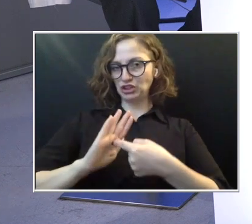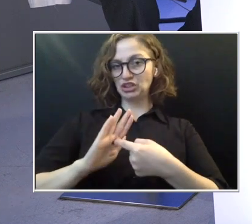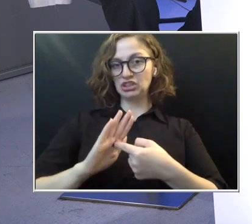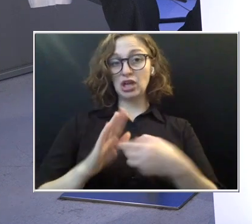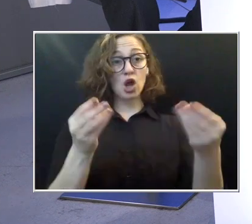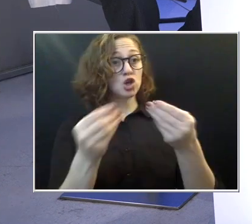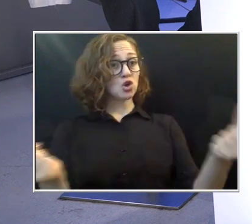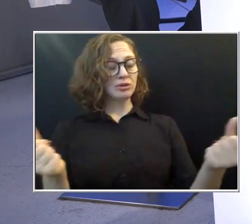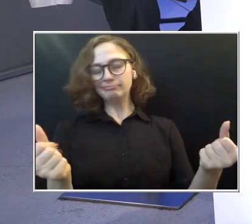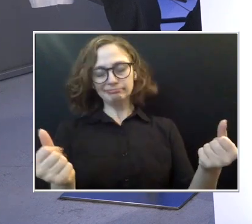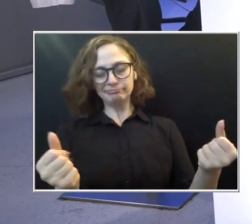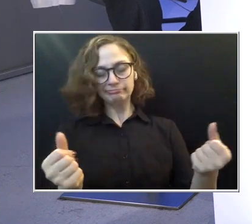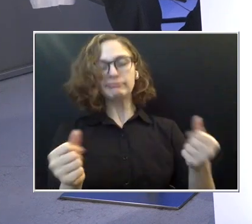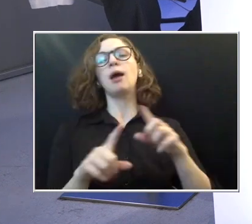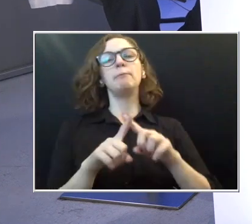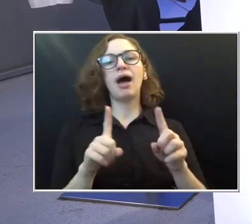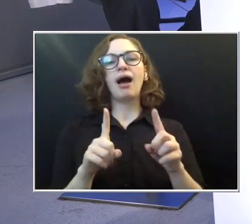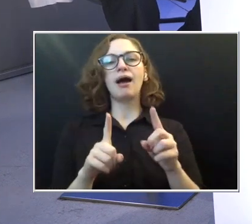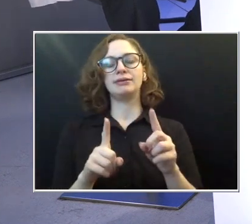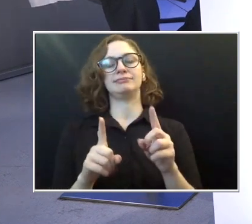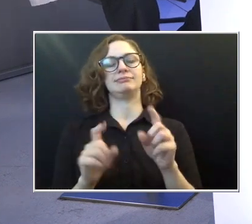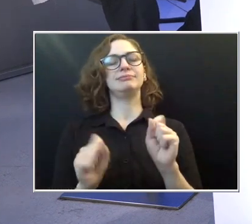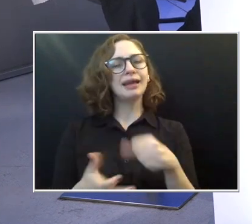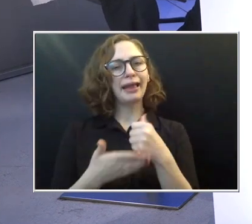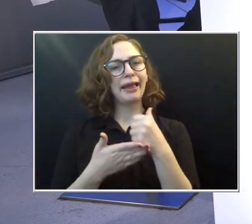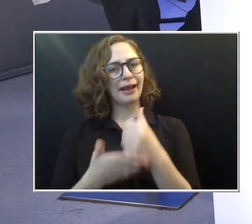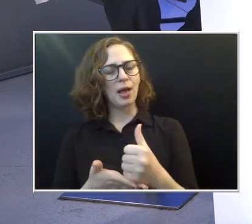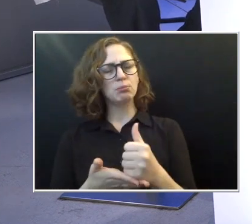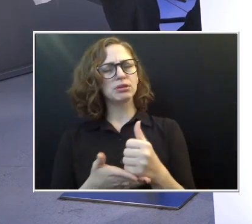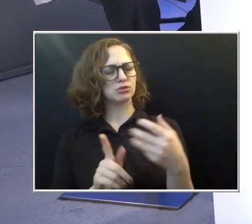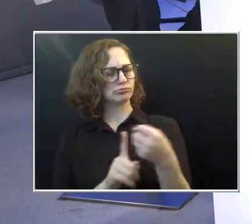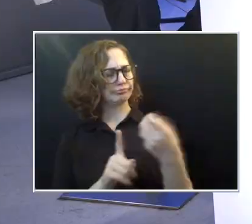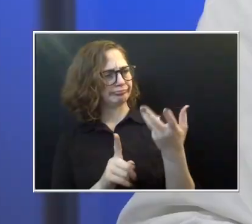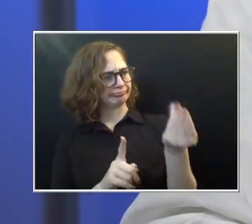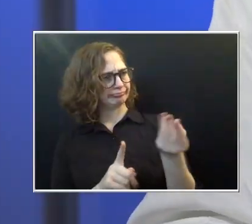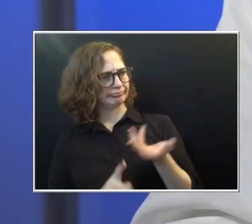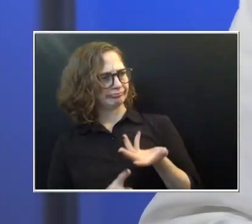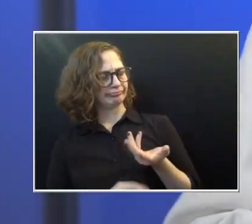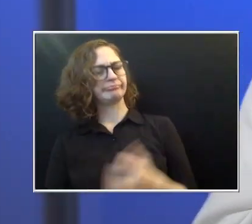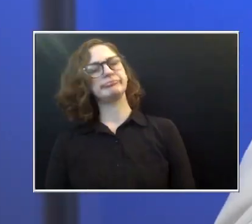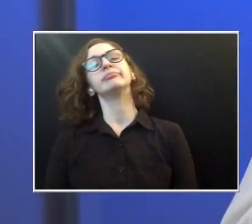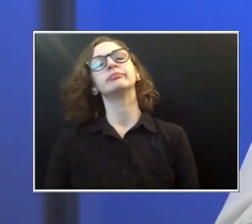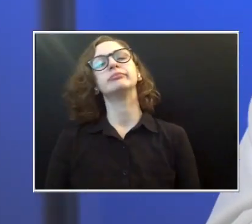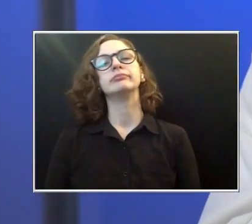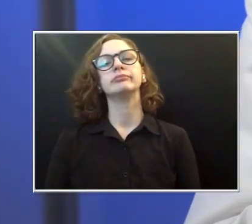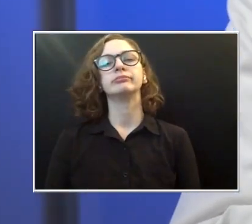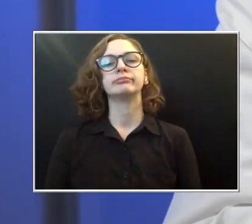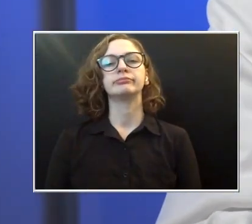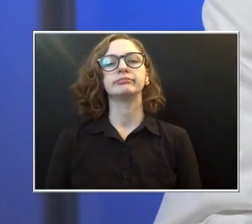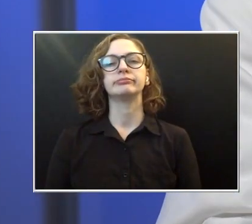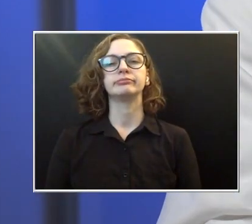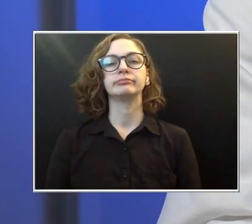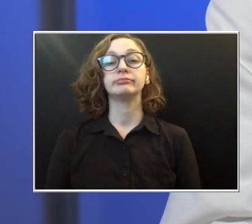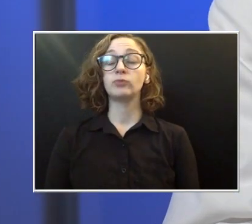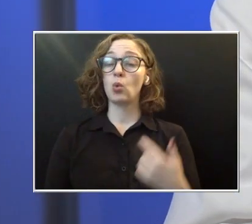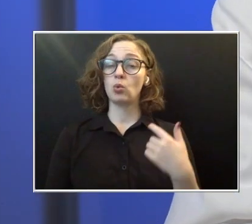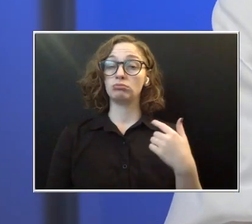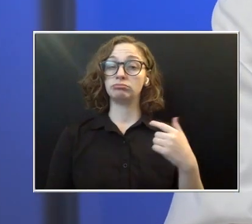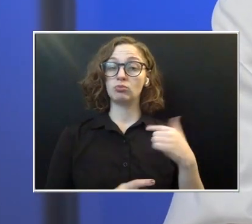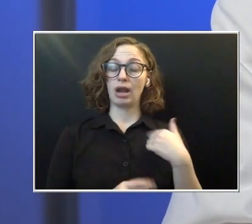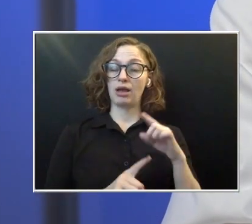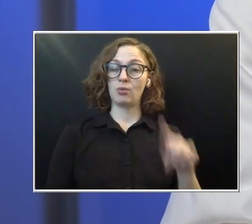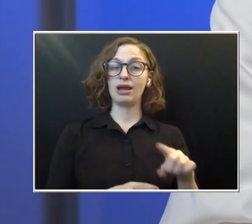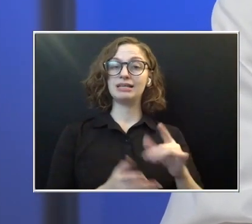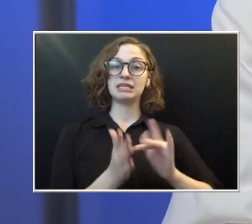can give to your patients. So talk to us about some of those meds. When I was in med school and we actually had books, there was one paragraph that